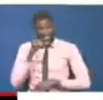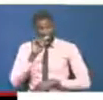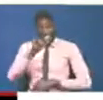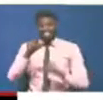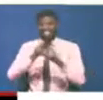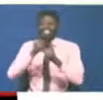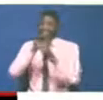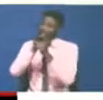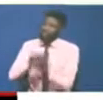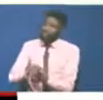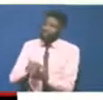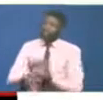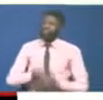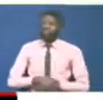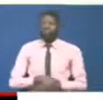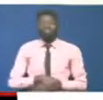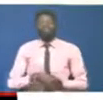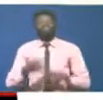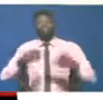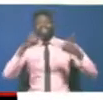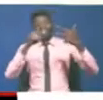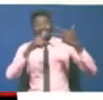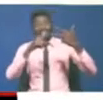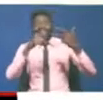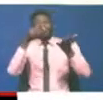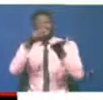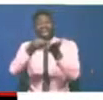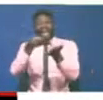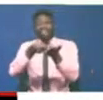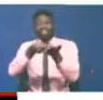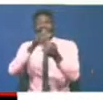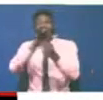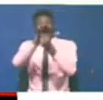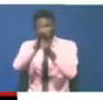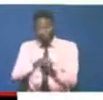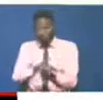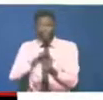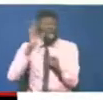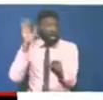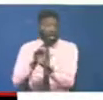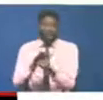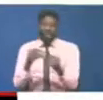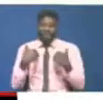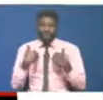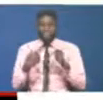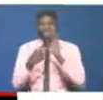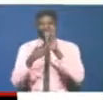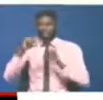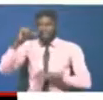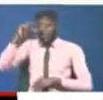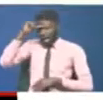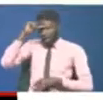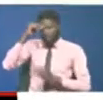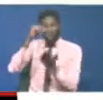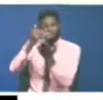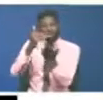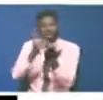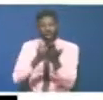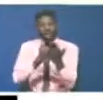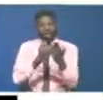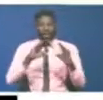Mm-hmm. Financial abuse is also quite rampant. For example, we have the government program on cash transfers. An